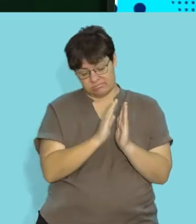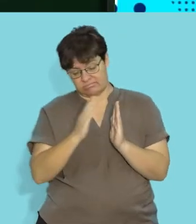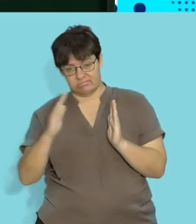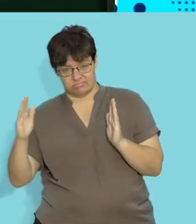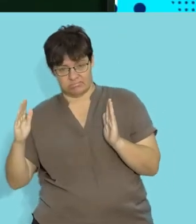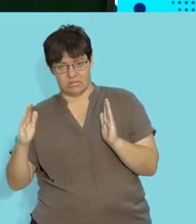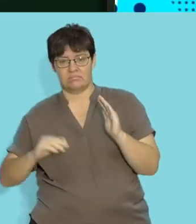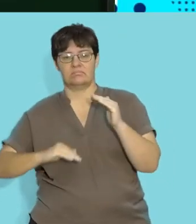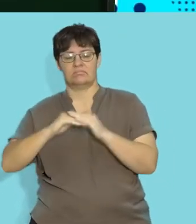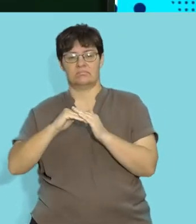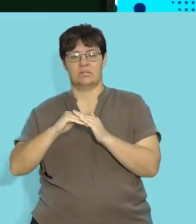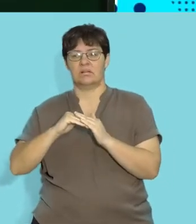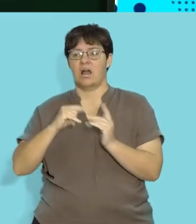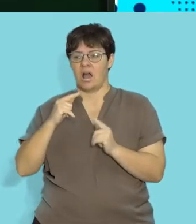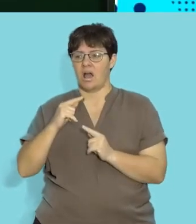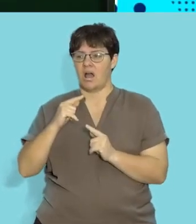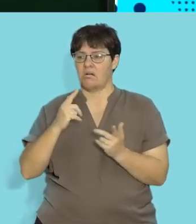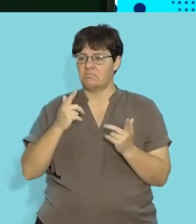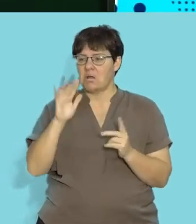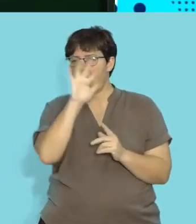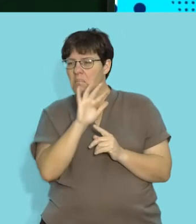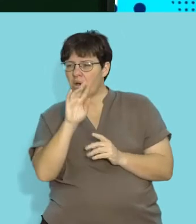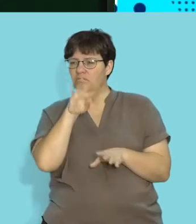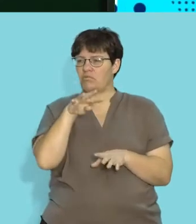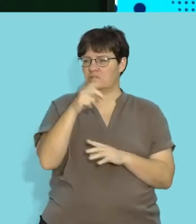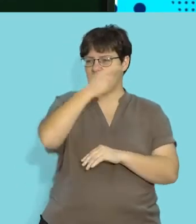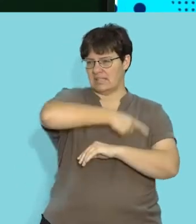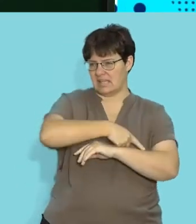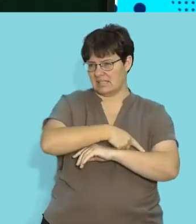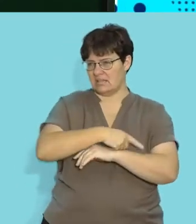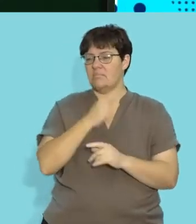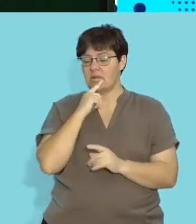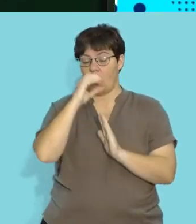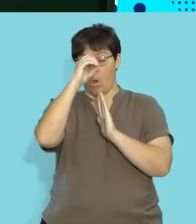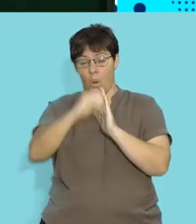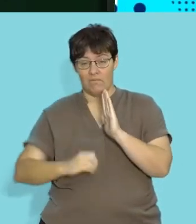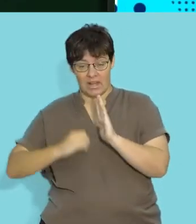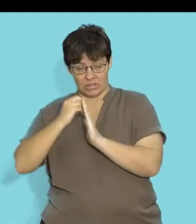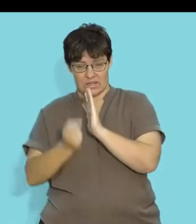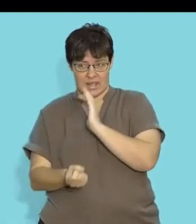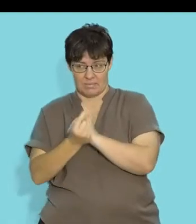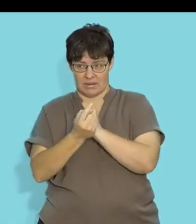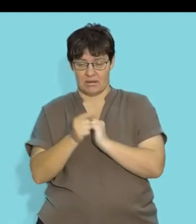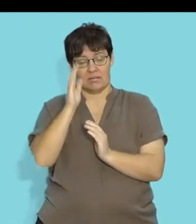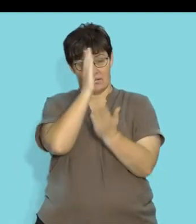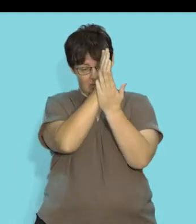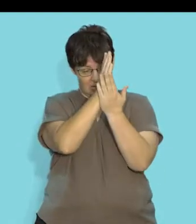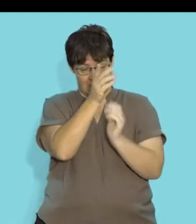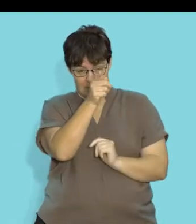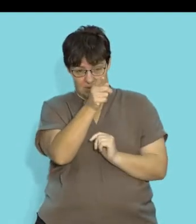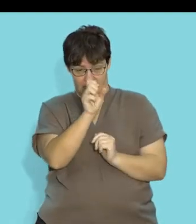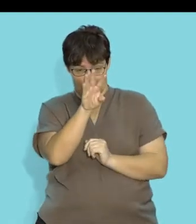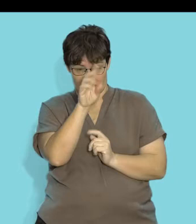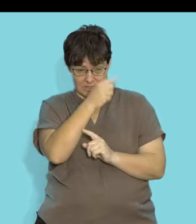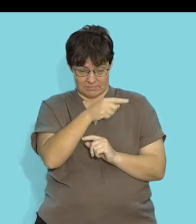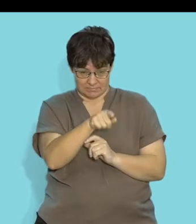all the way into a mature grafton follicle, which takes around 14 days, and we find the process of ovulation occurring here, which is